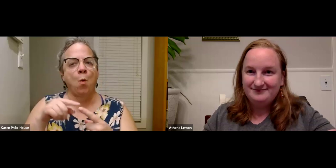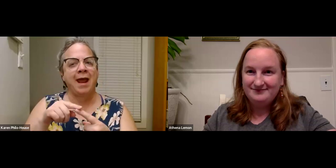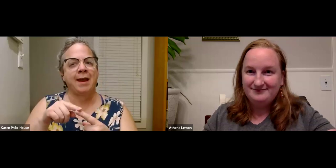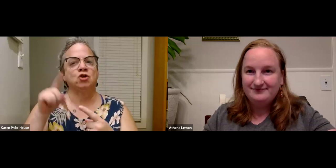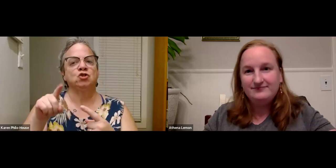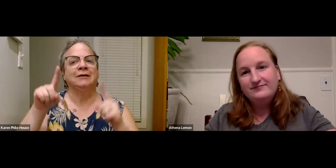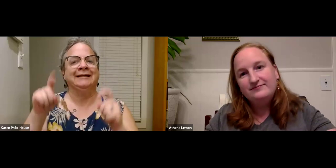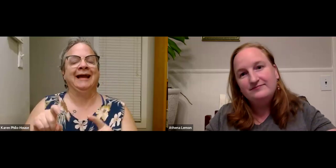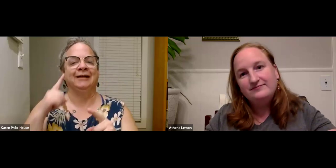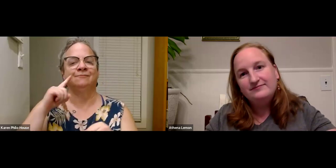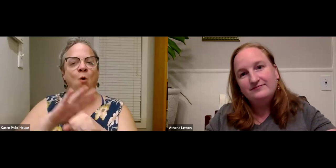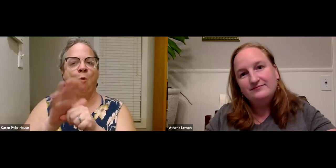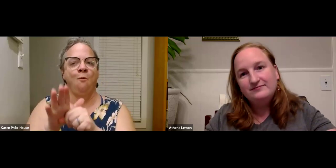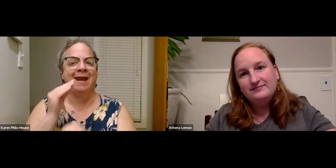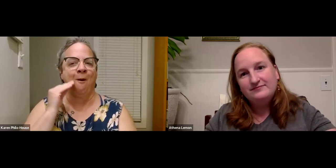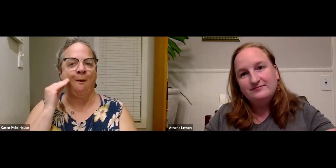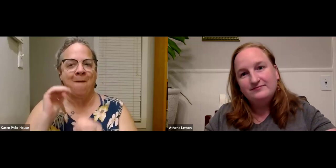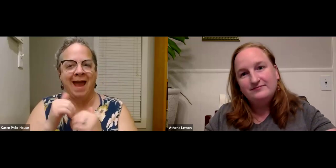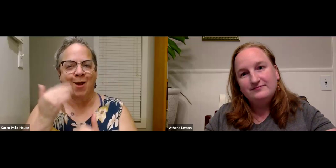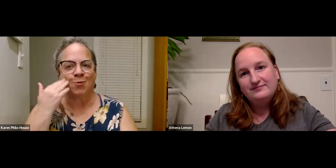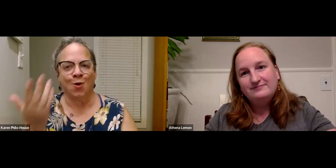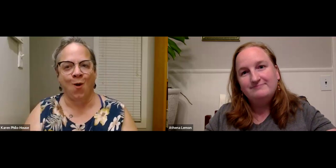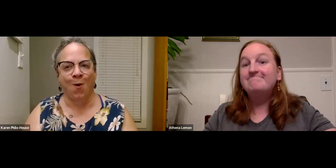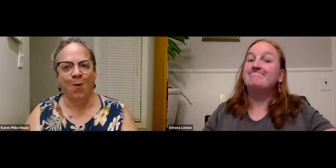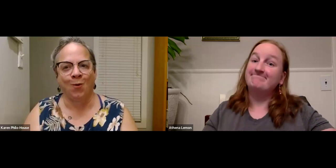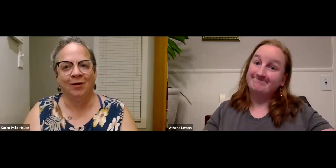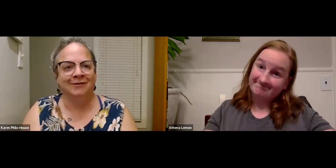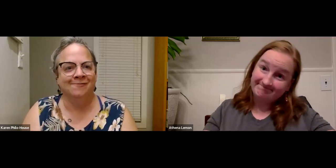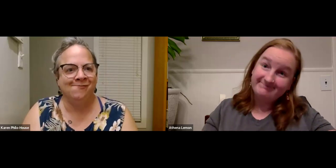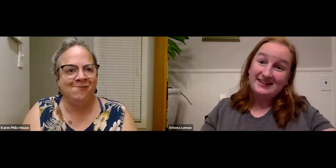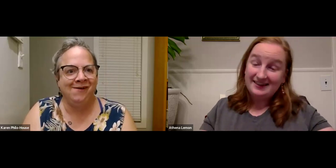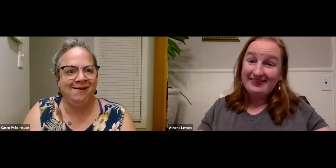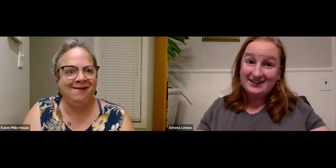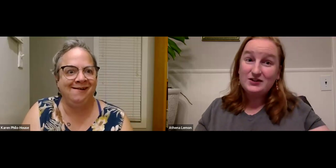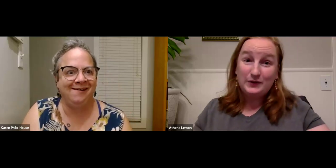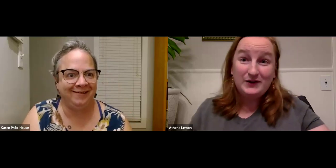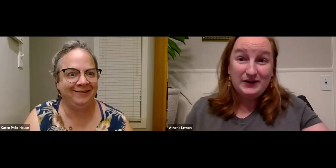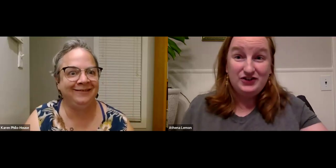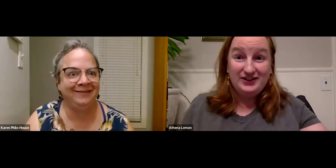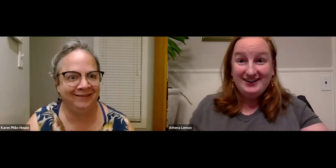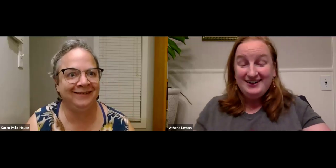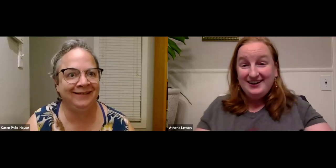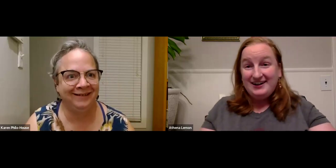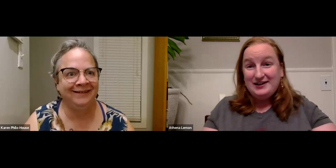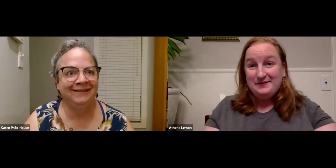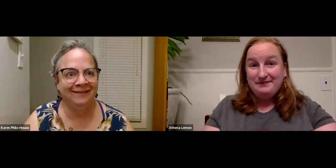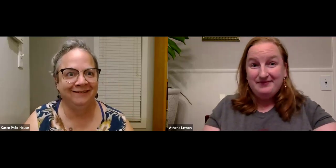so I'm wondering, how do you know when you should test for COVID at home? How do you know? That's a great